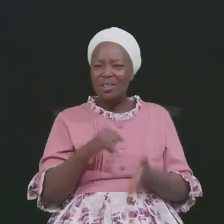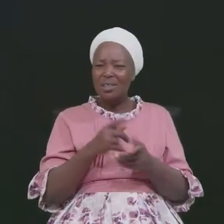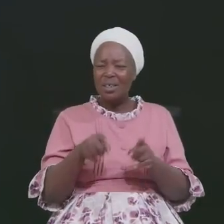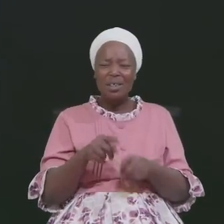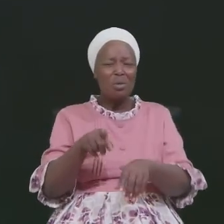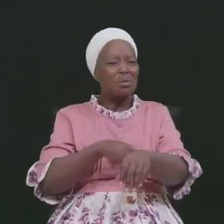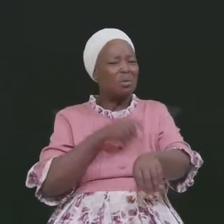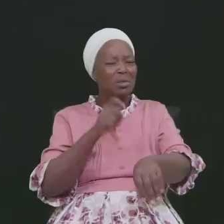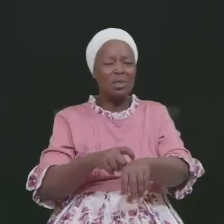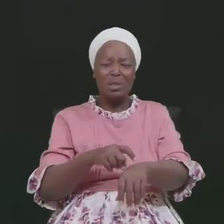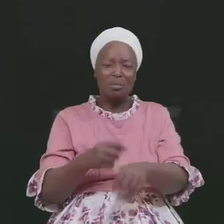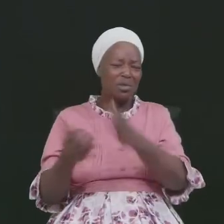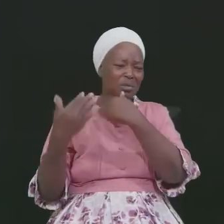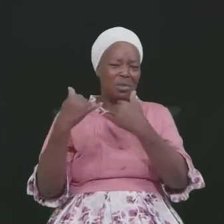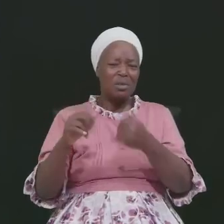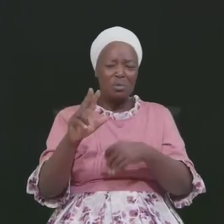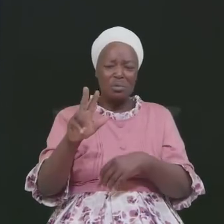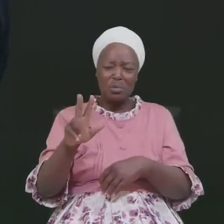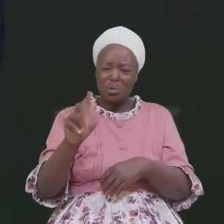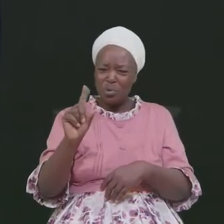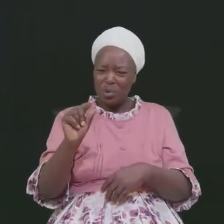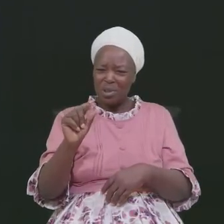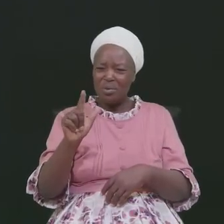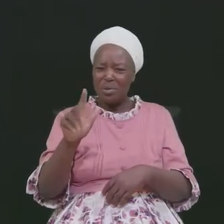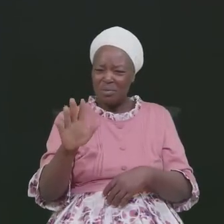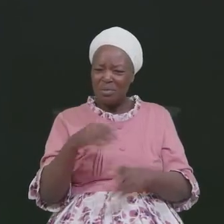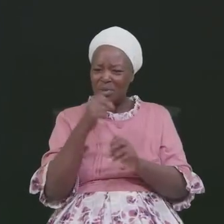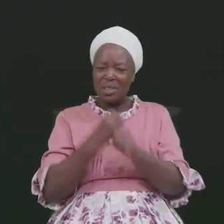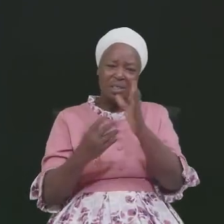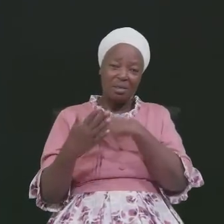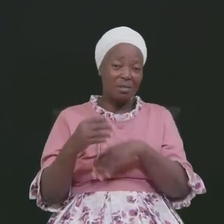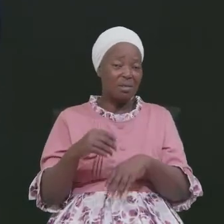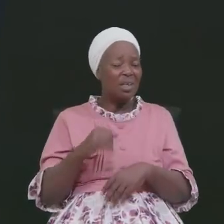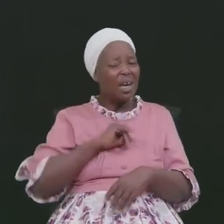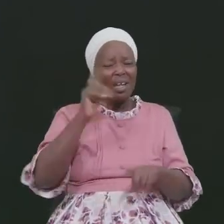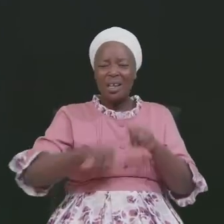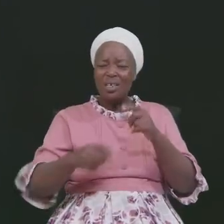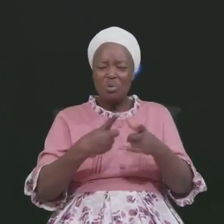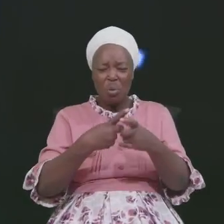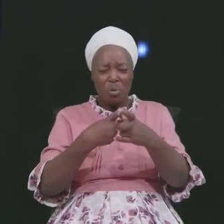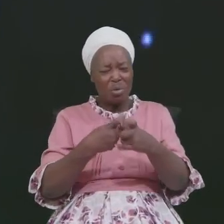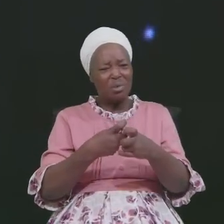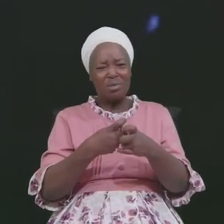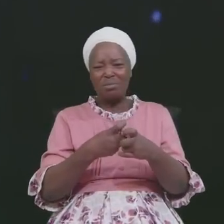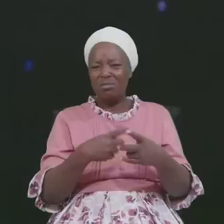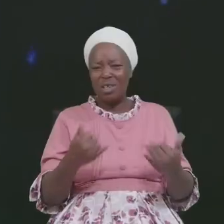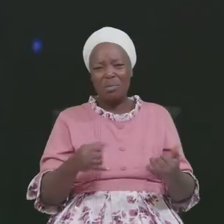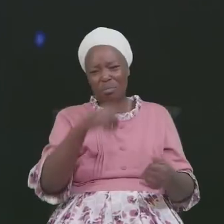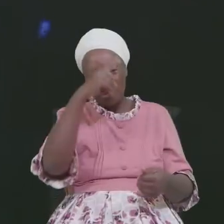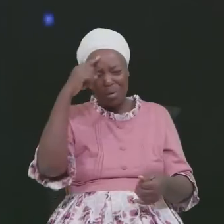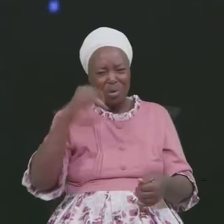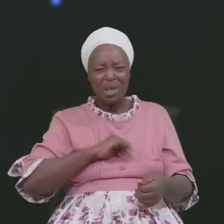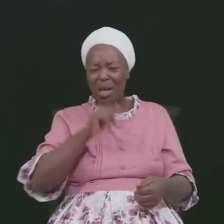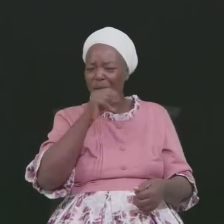ago. And you know, we cannot run now like we ran 25 years ago. Why,